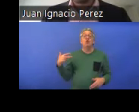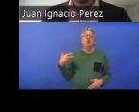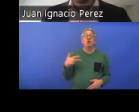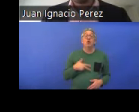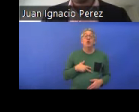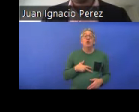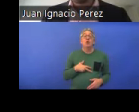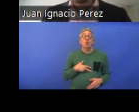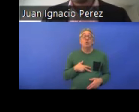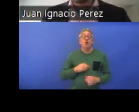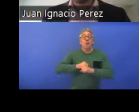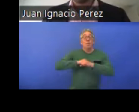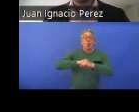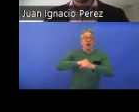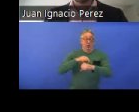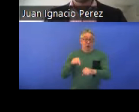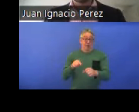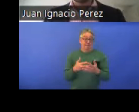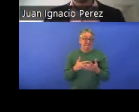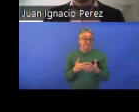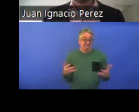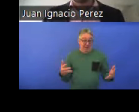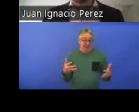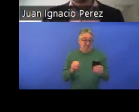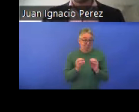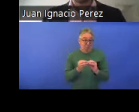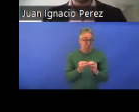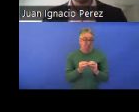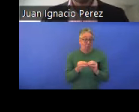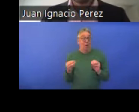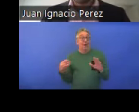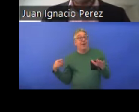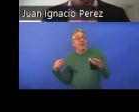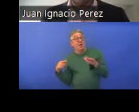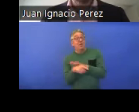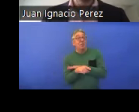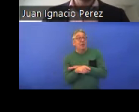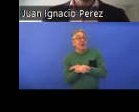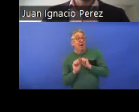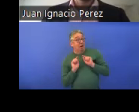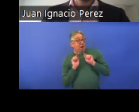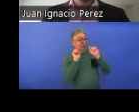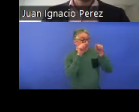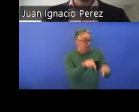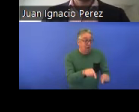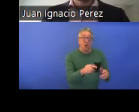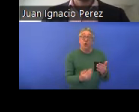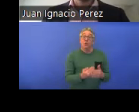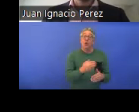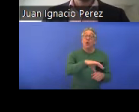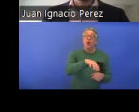for migrants and refugees with disabilities at the state of destination,